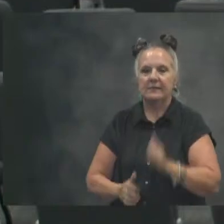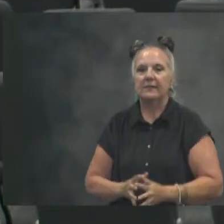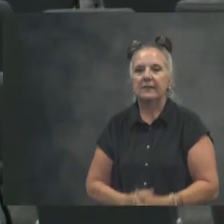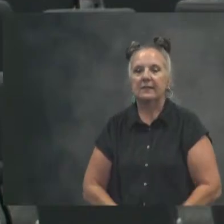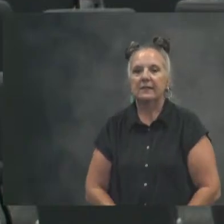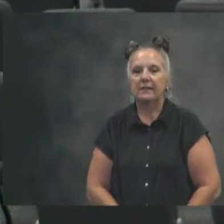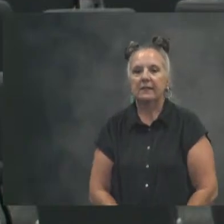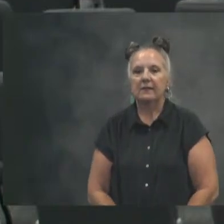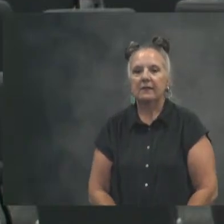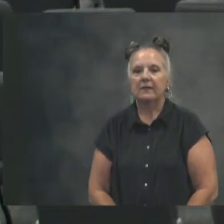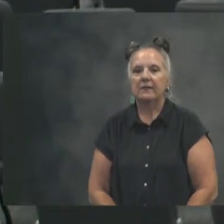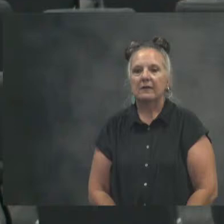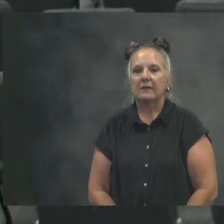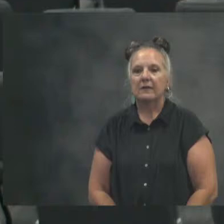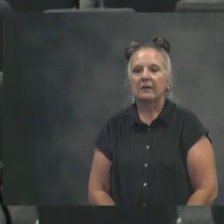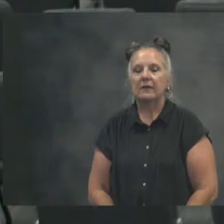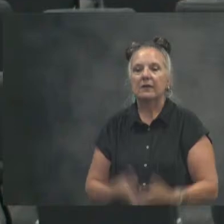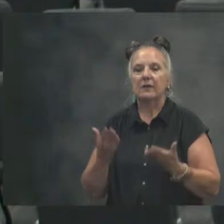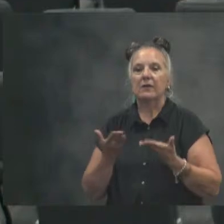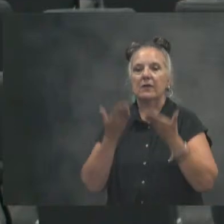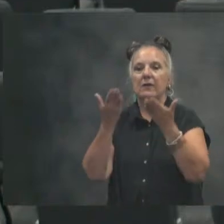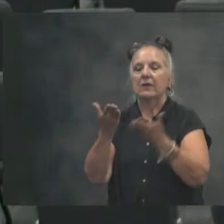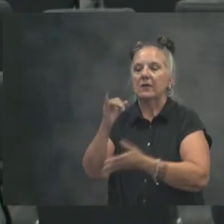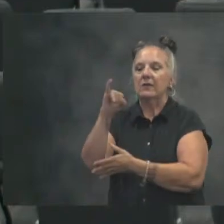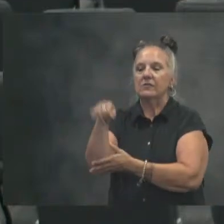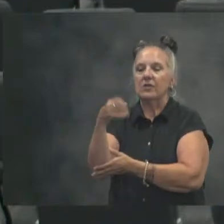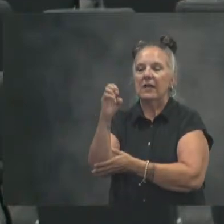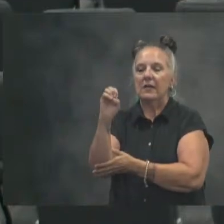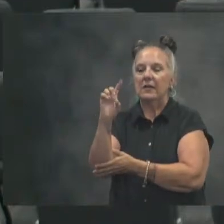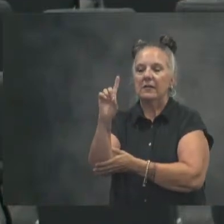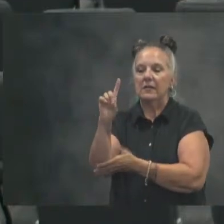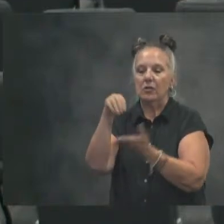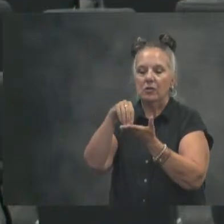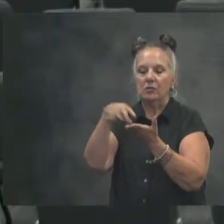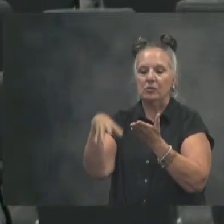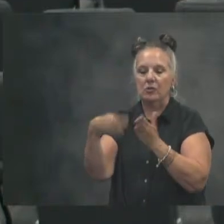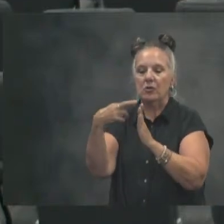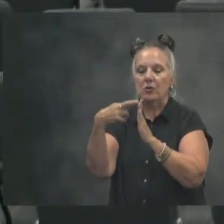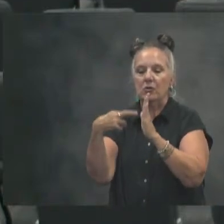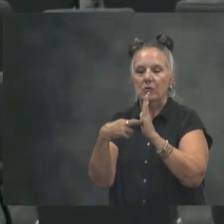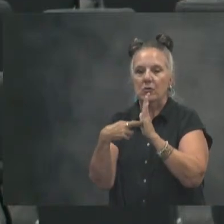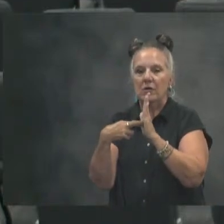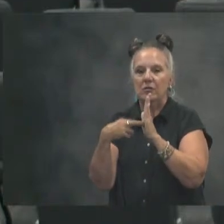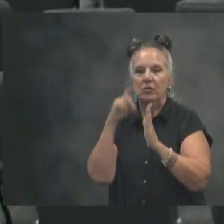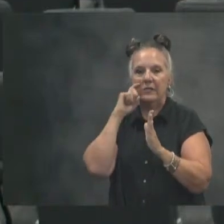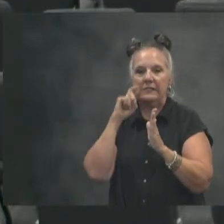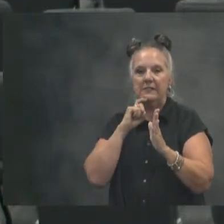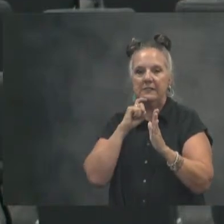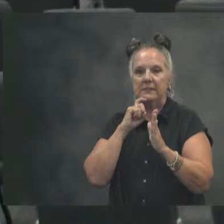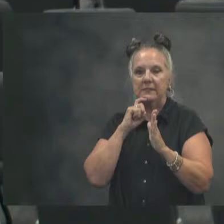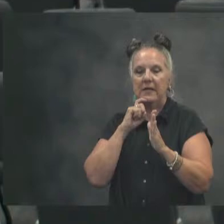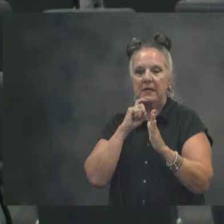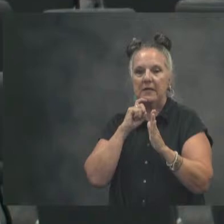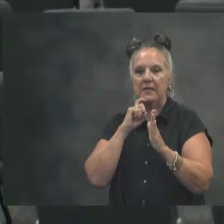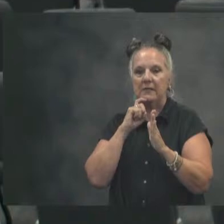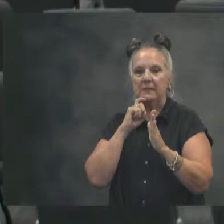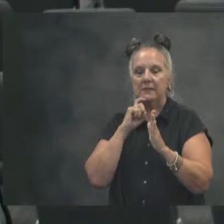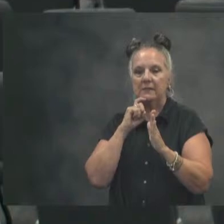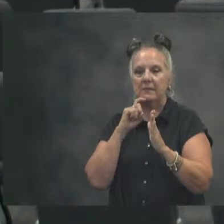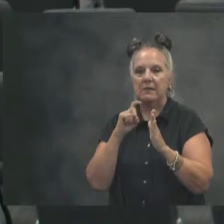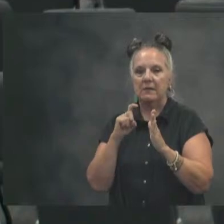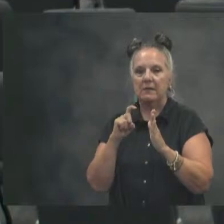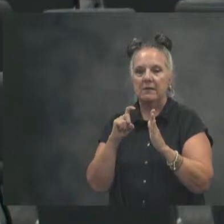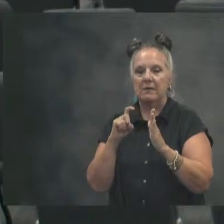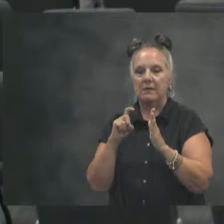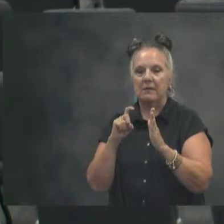Next is the first reading of proposed changes to policy JED, student registered sex offenders, entry on school property. Is there